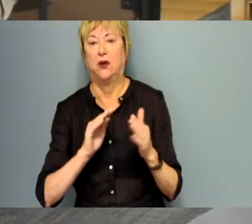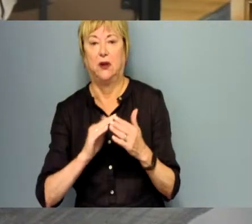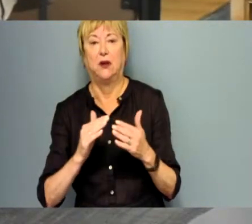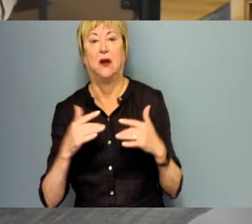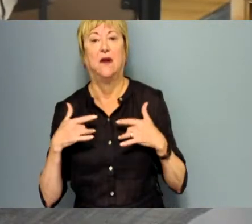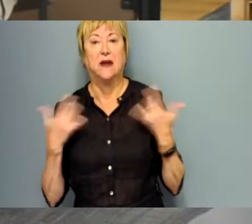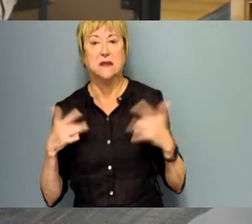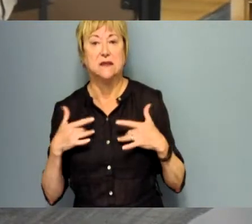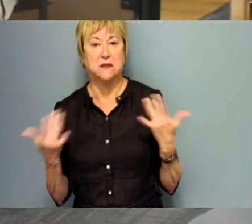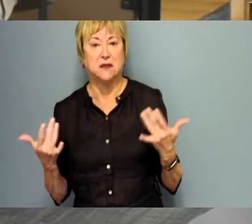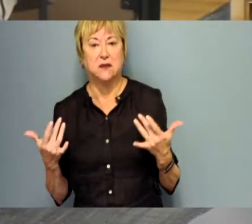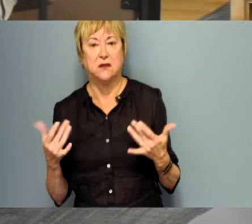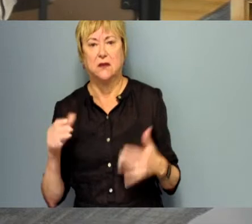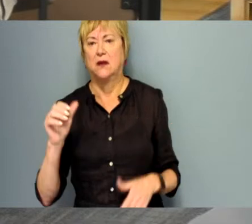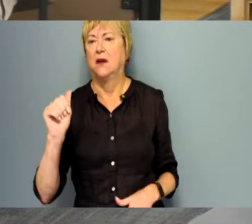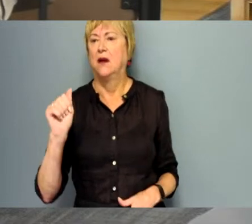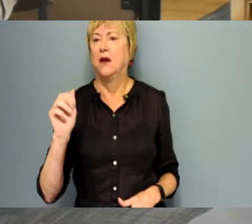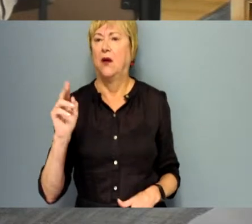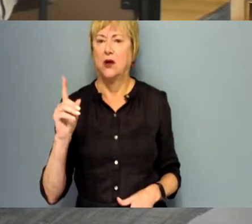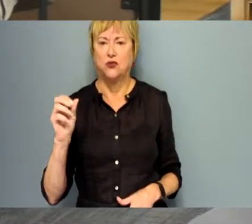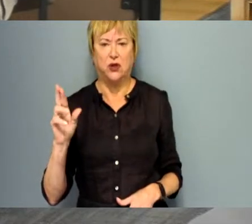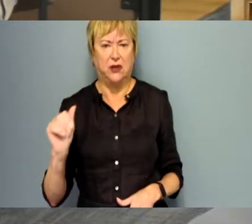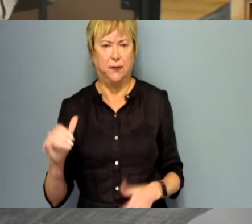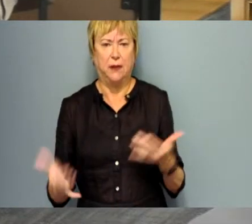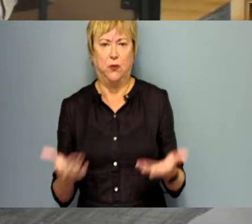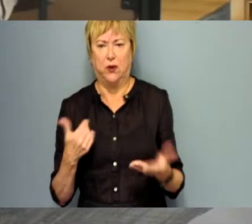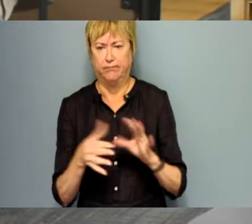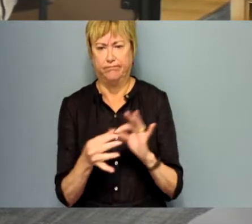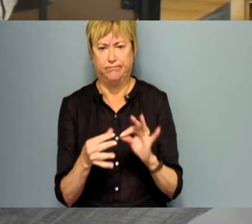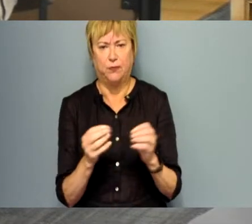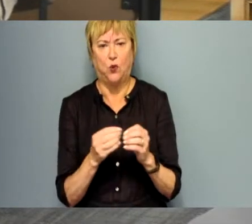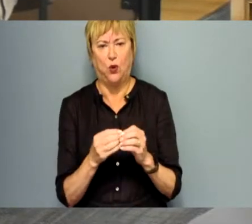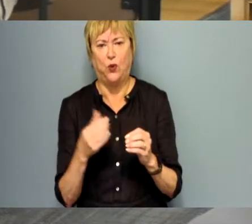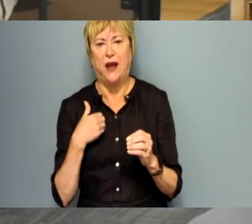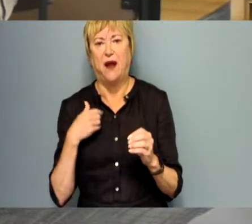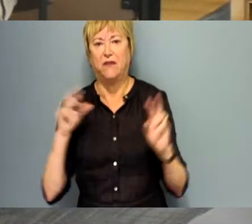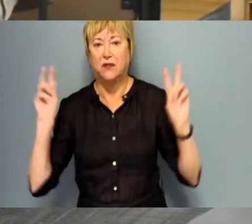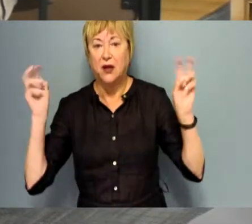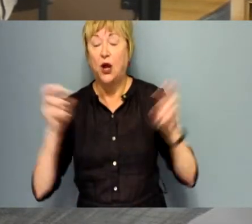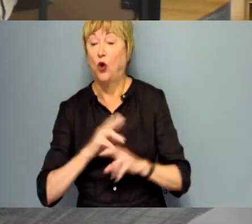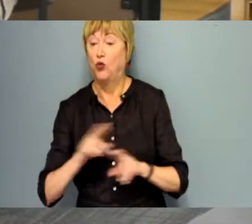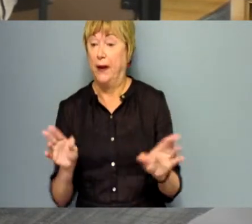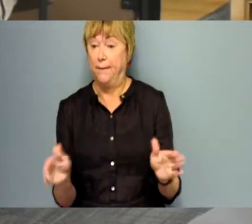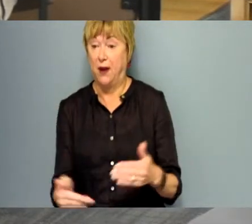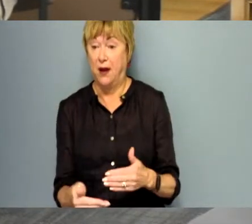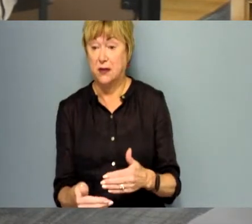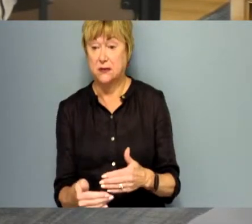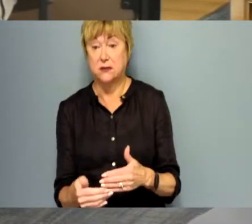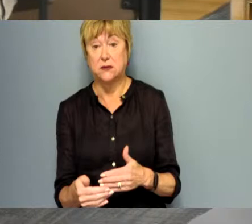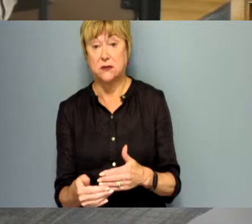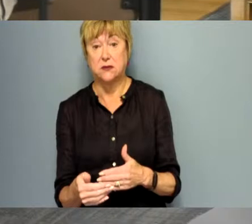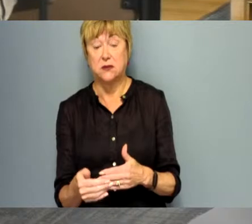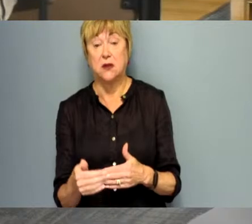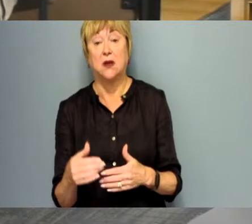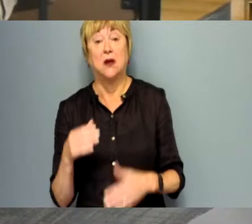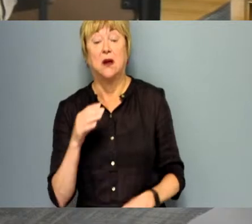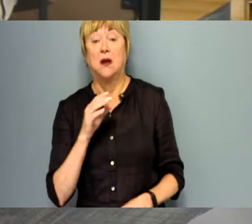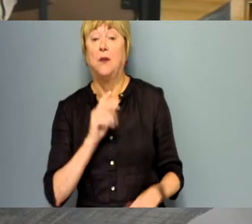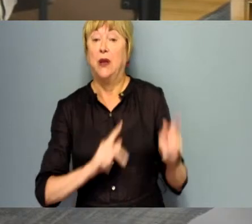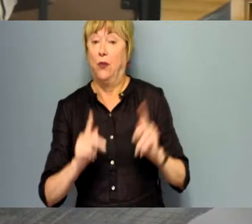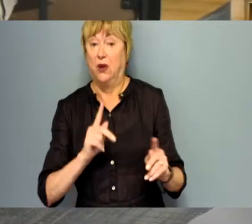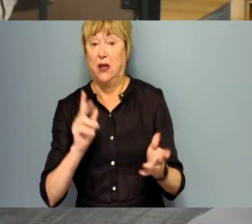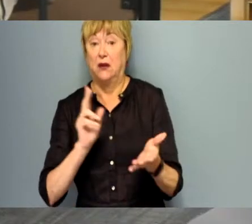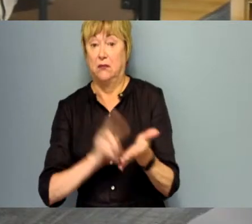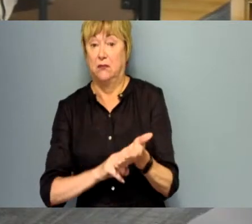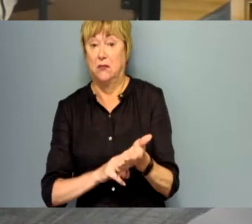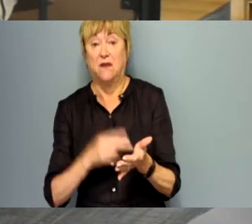And Audrey could probably talk more about this, but we have Ready Bucks that citizens can register for emergency